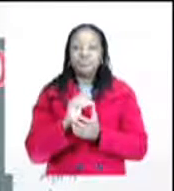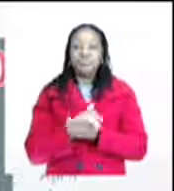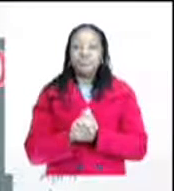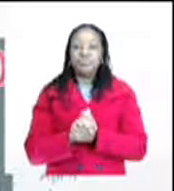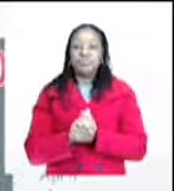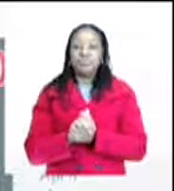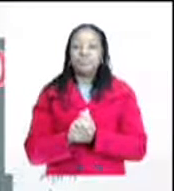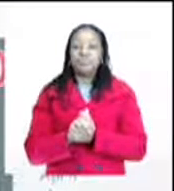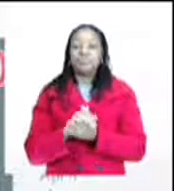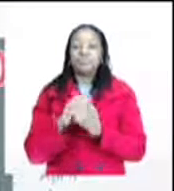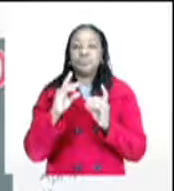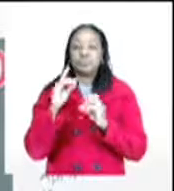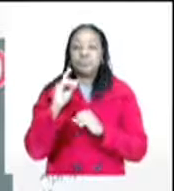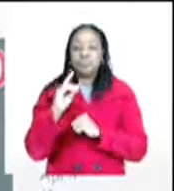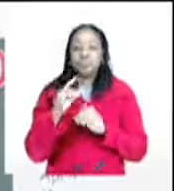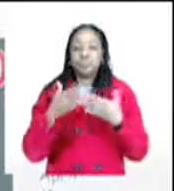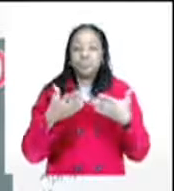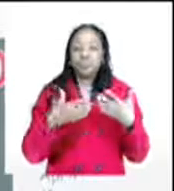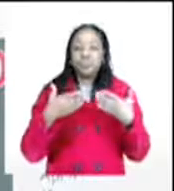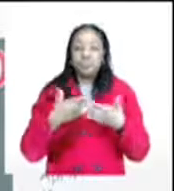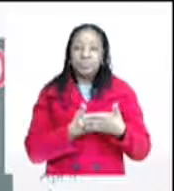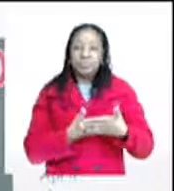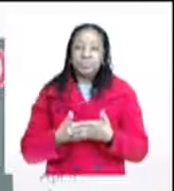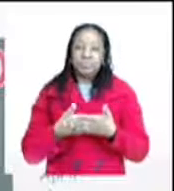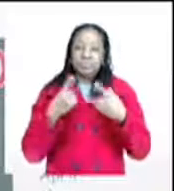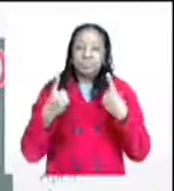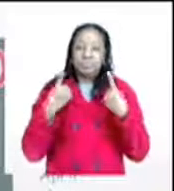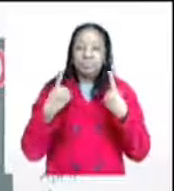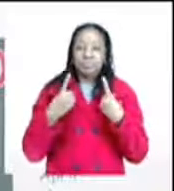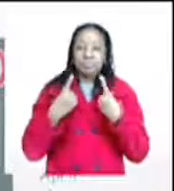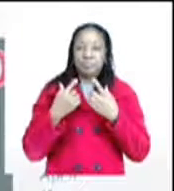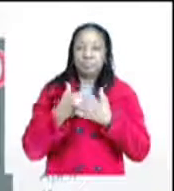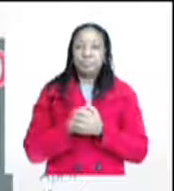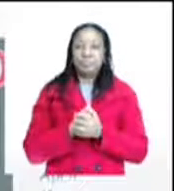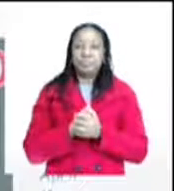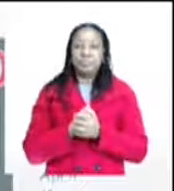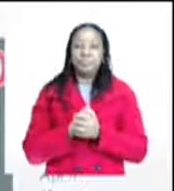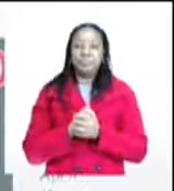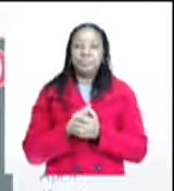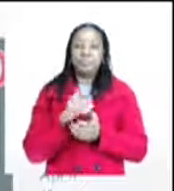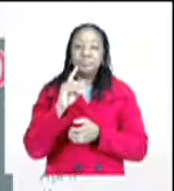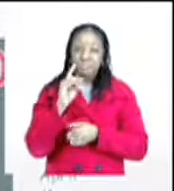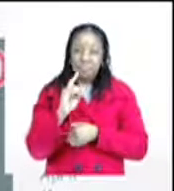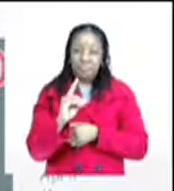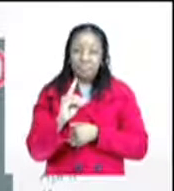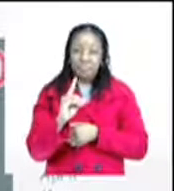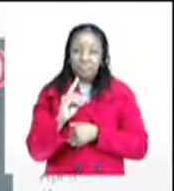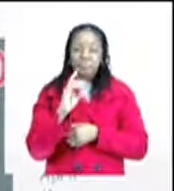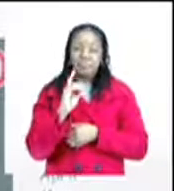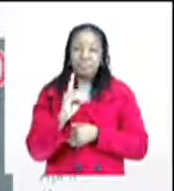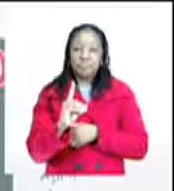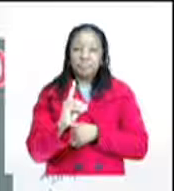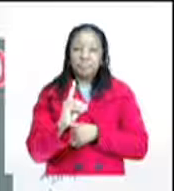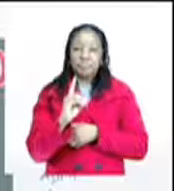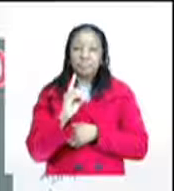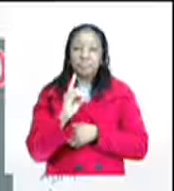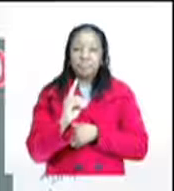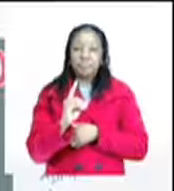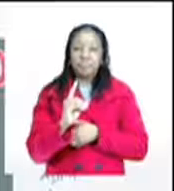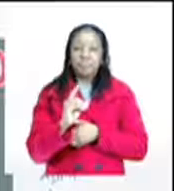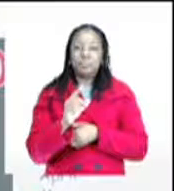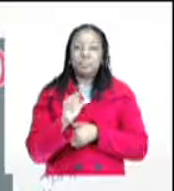doll. If we sound the letter D, we hear D, D, D